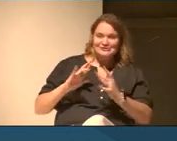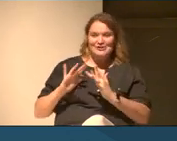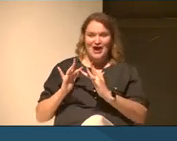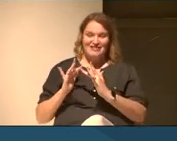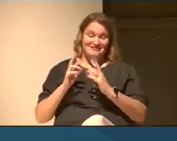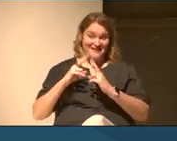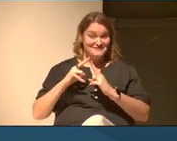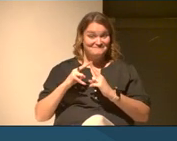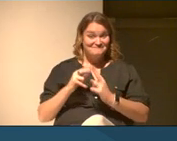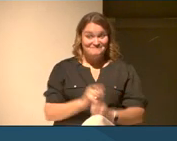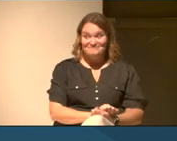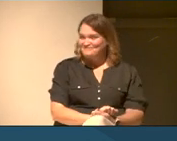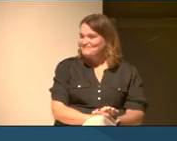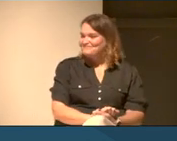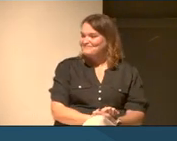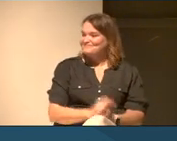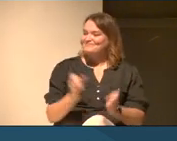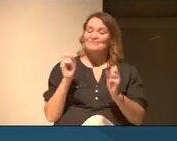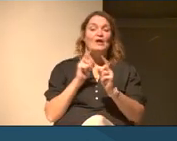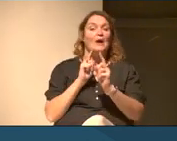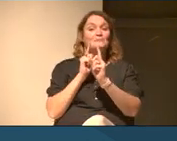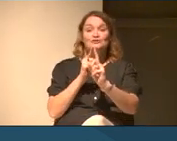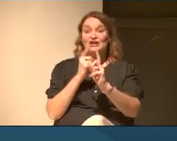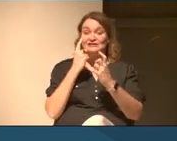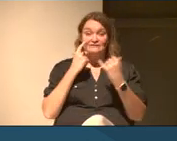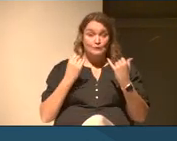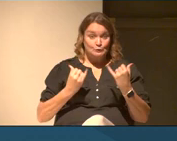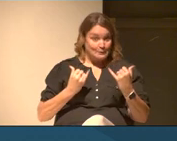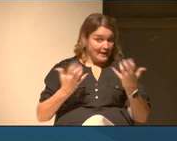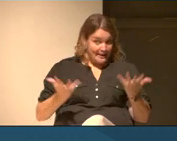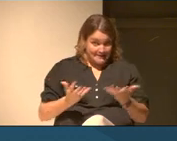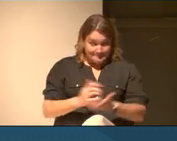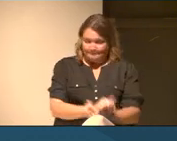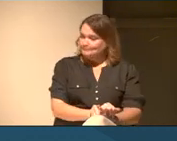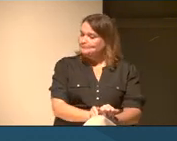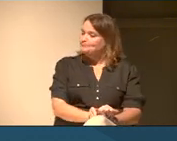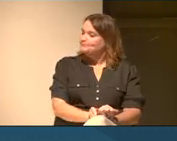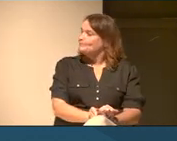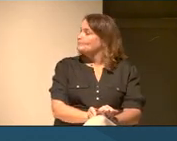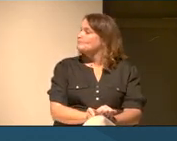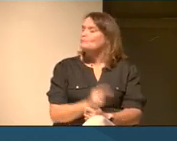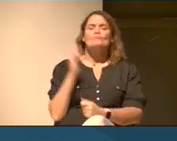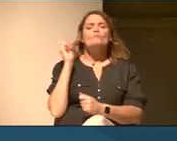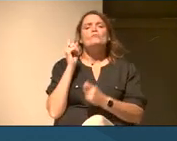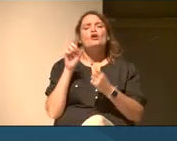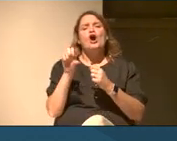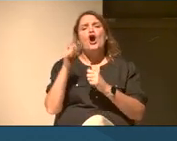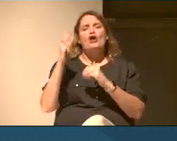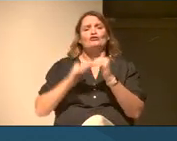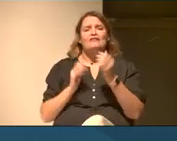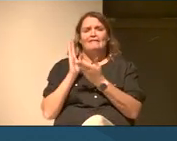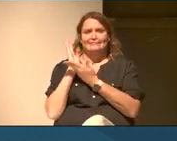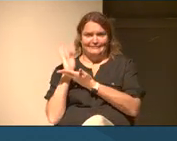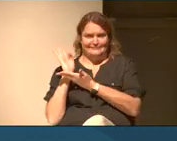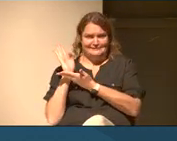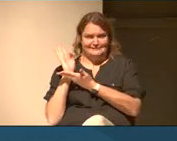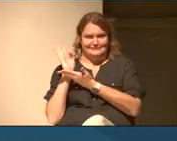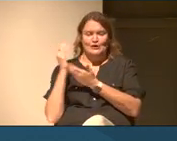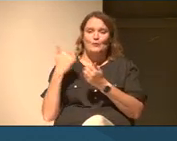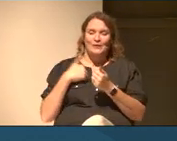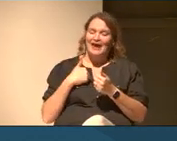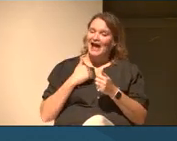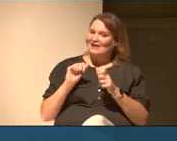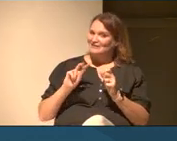All right, so objective of today. Other than this objective, we have our own like